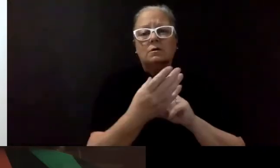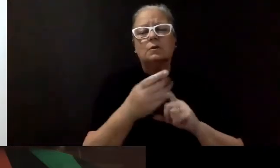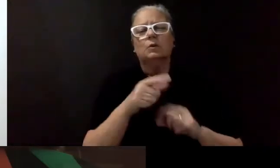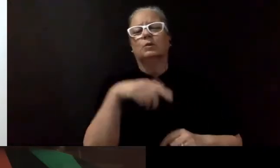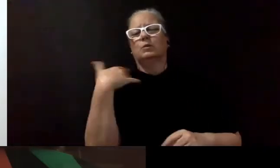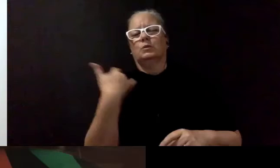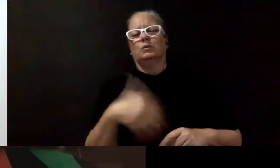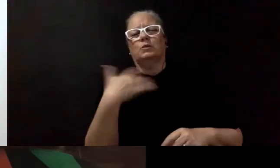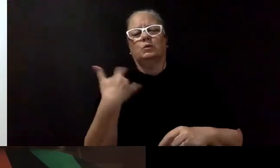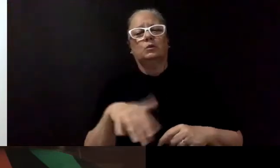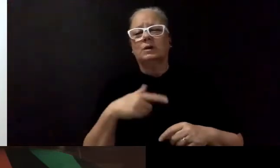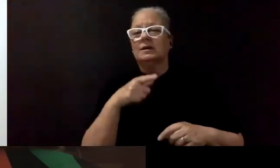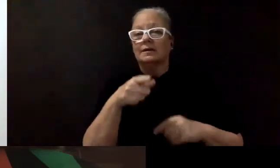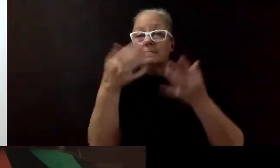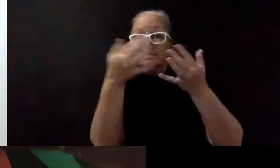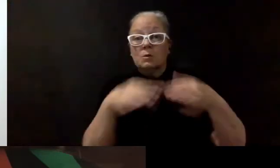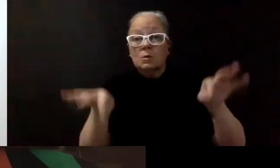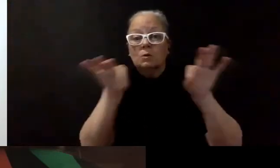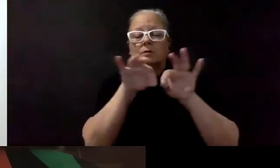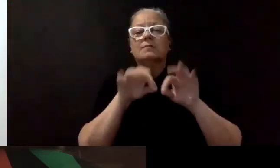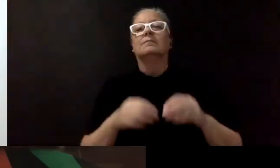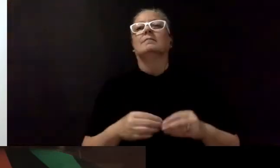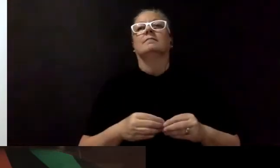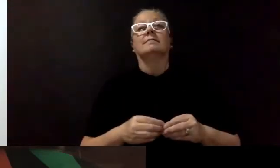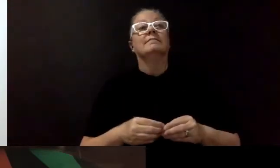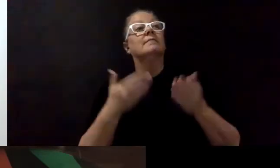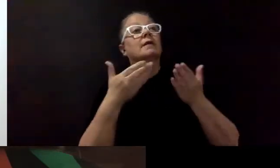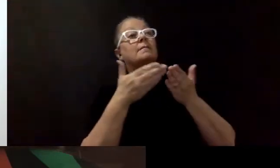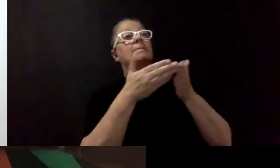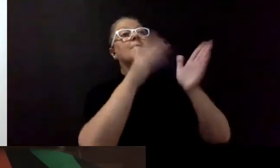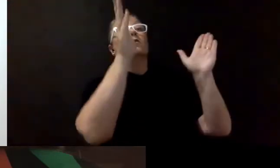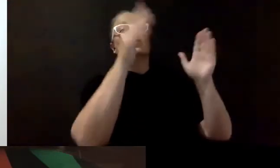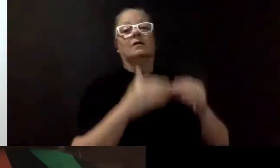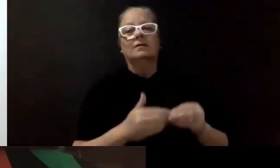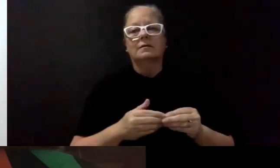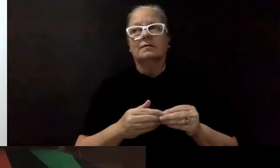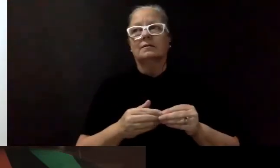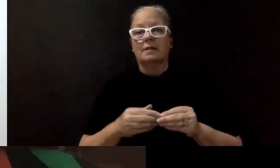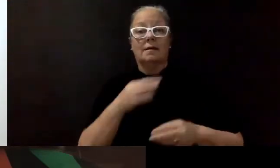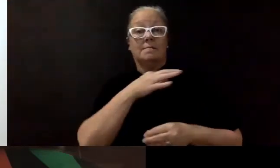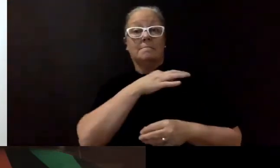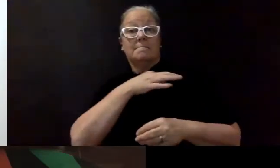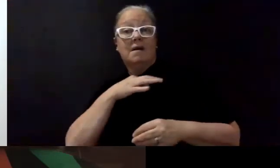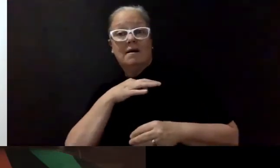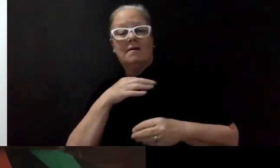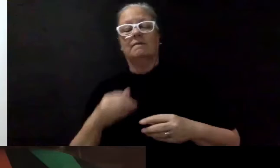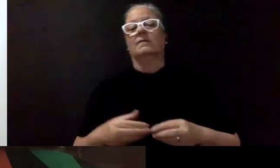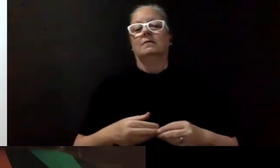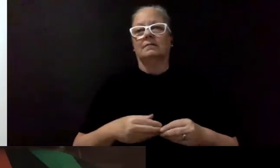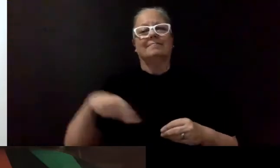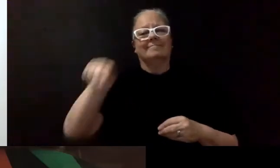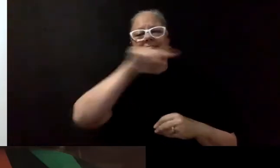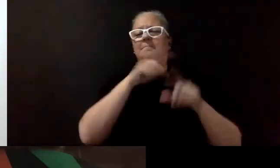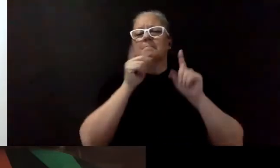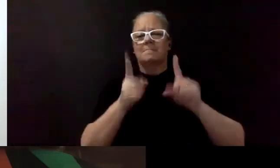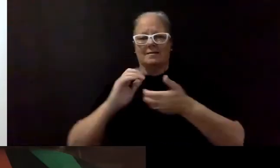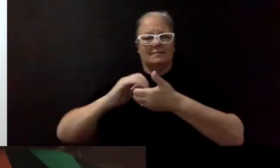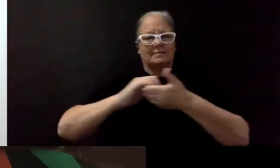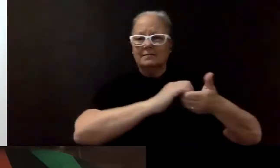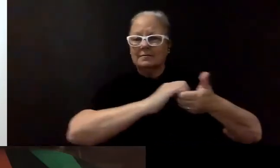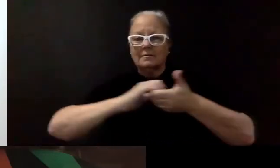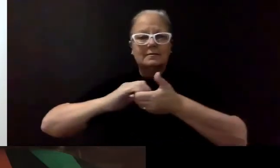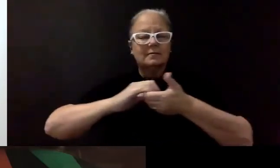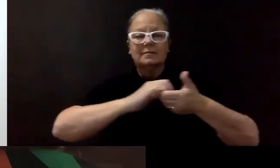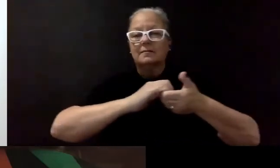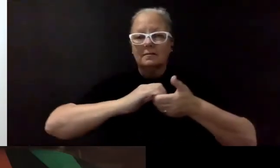is that public, private, and civic social players work together from a position